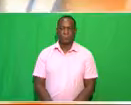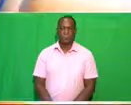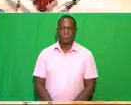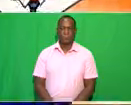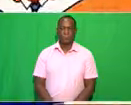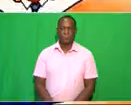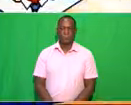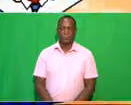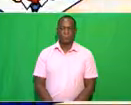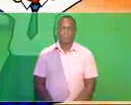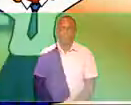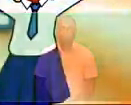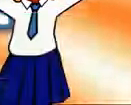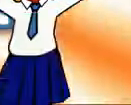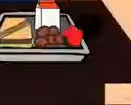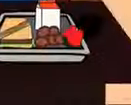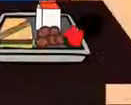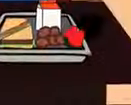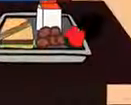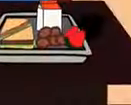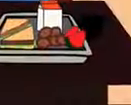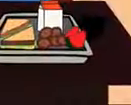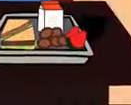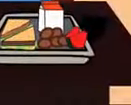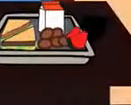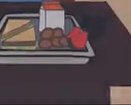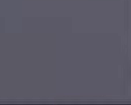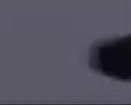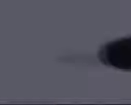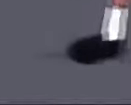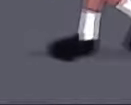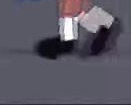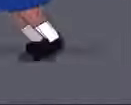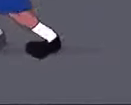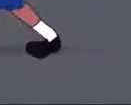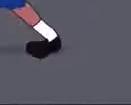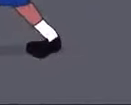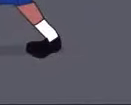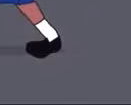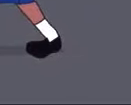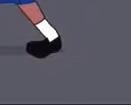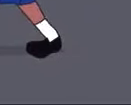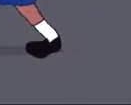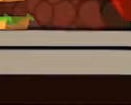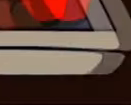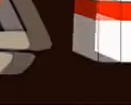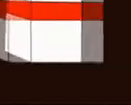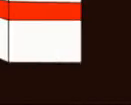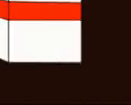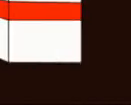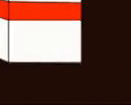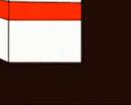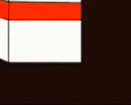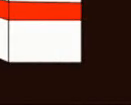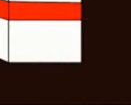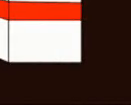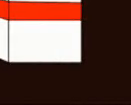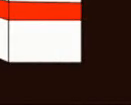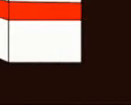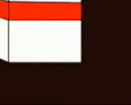It will be fun to be back in school. You learn about healthy eating habits, play games to stay fit, mm-hmm. and you can even get a nutritious